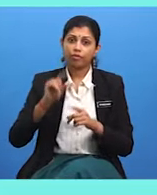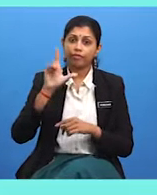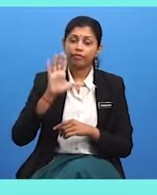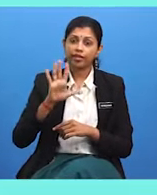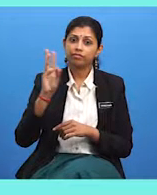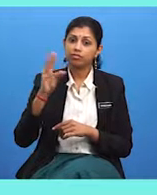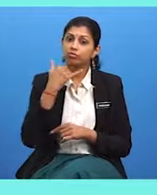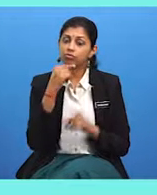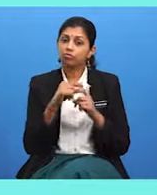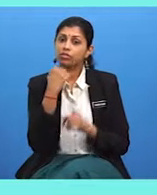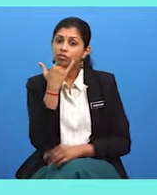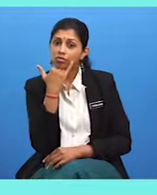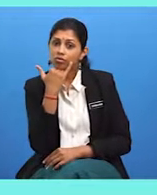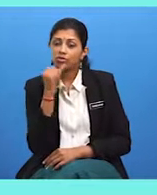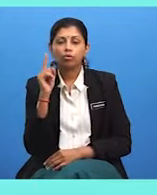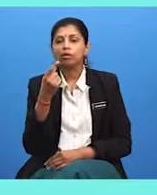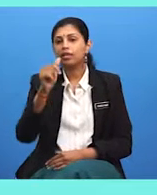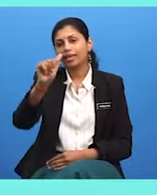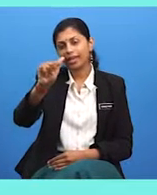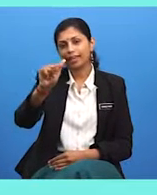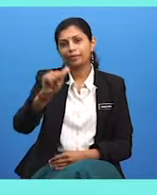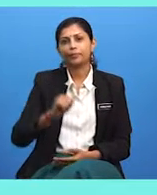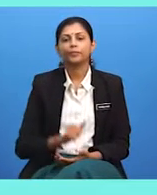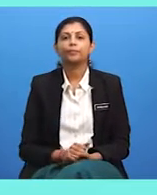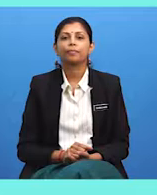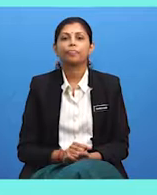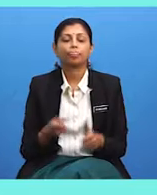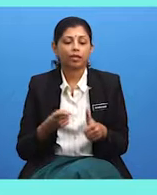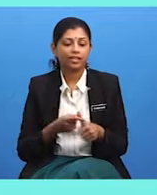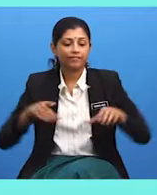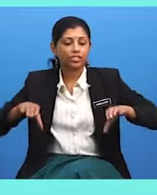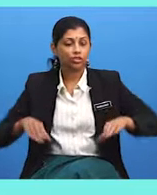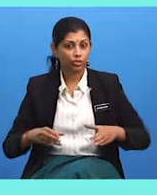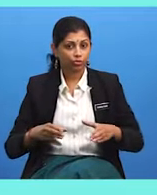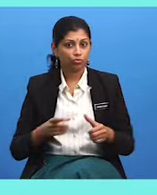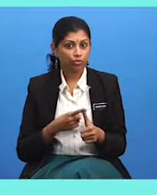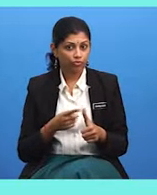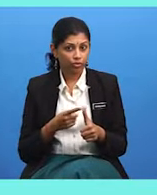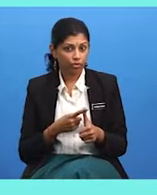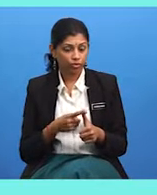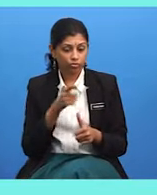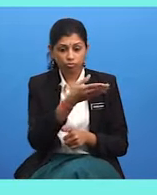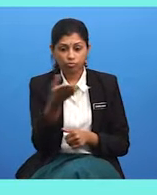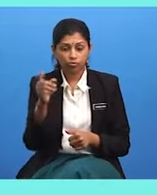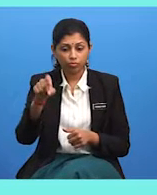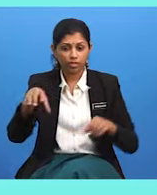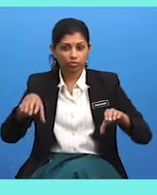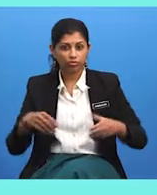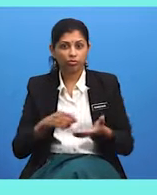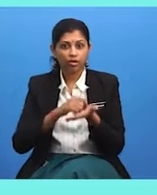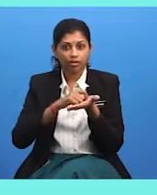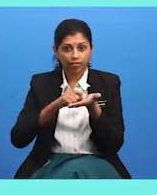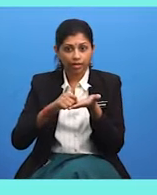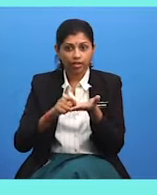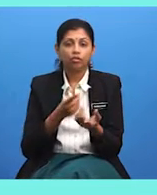instructions. Therefore, the first do in listening is to write